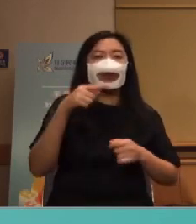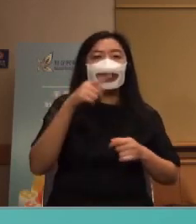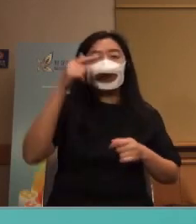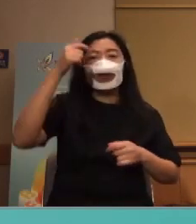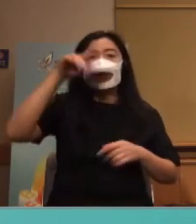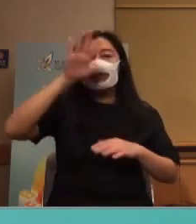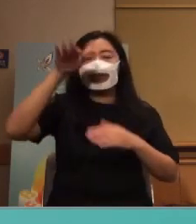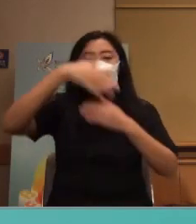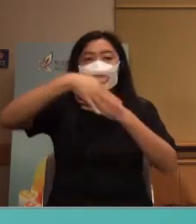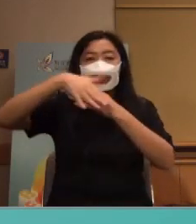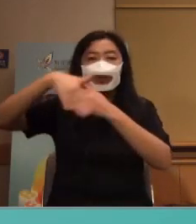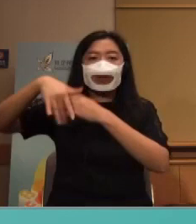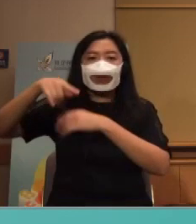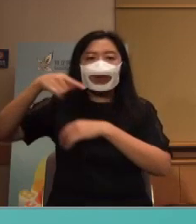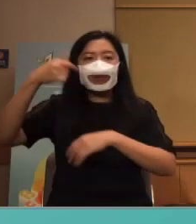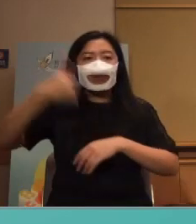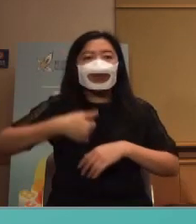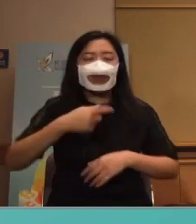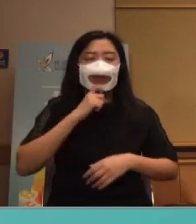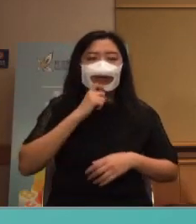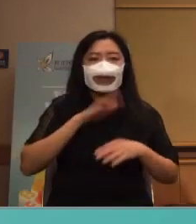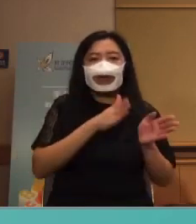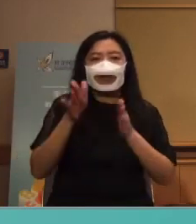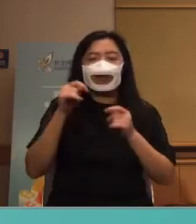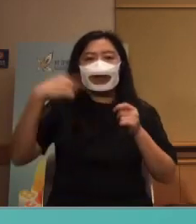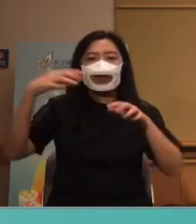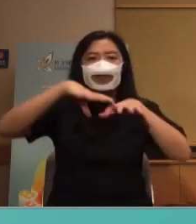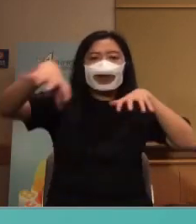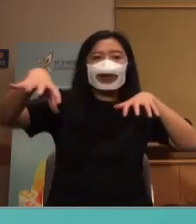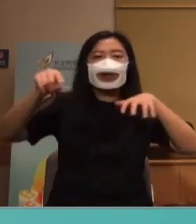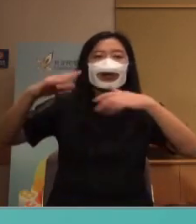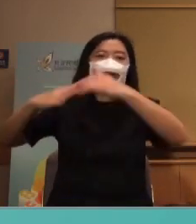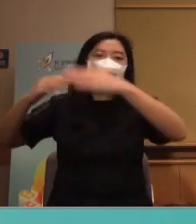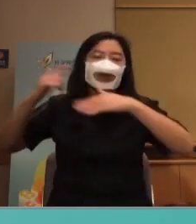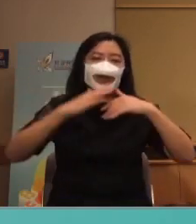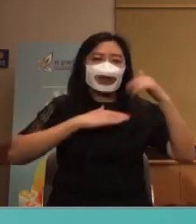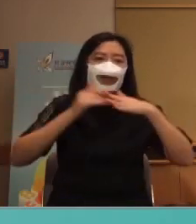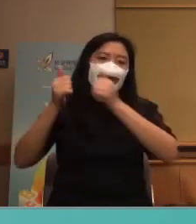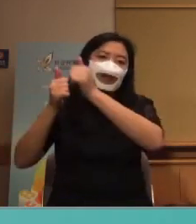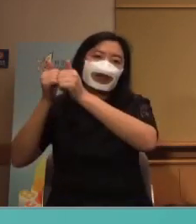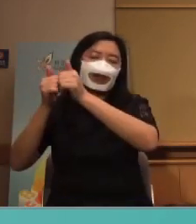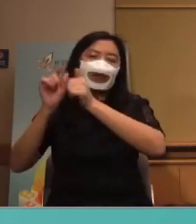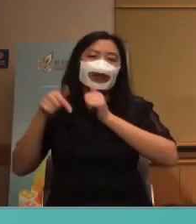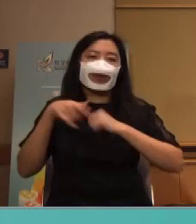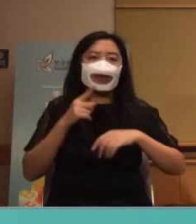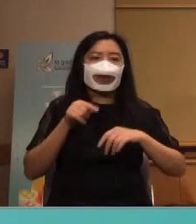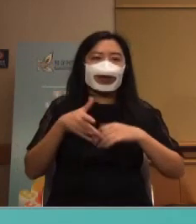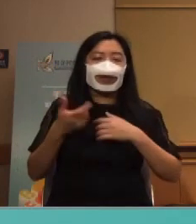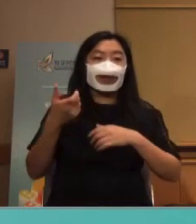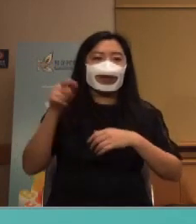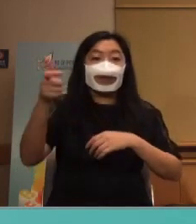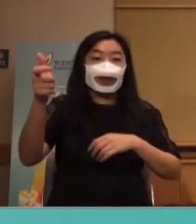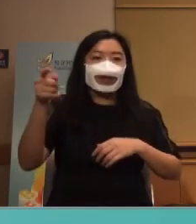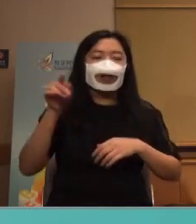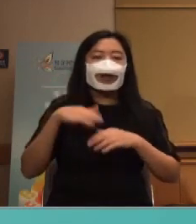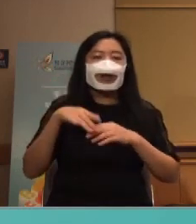blockchain technology, whether Ethereum and Bitcoin, I don't think the probability will be there. But with CBDCs, yes, I think